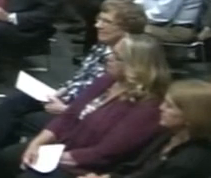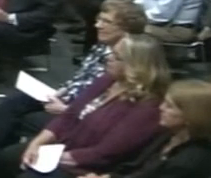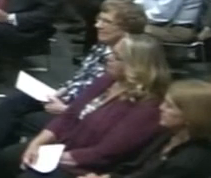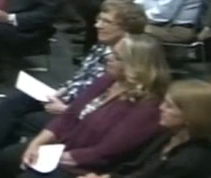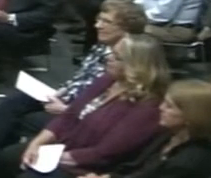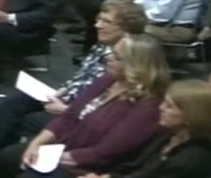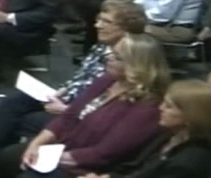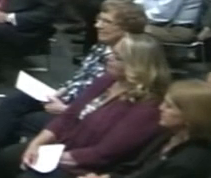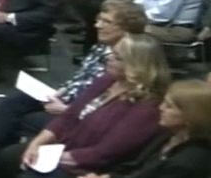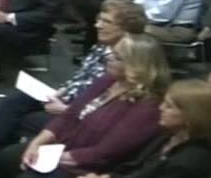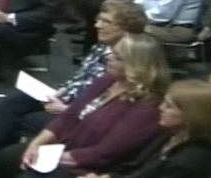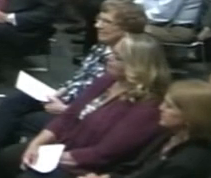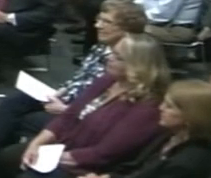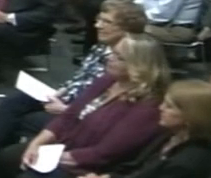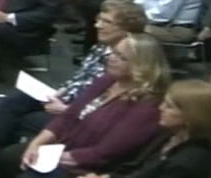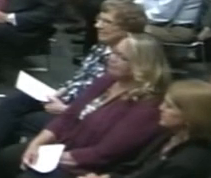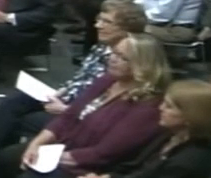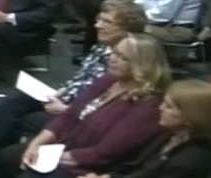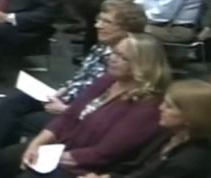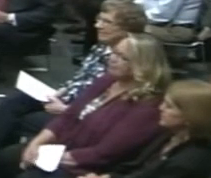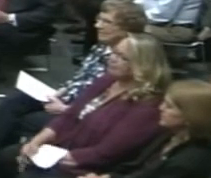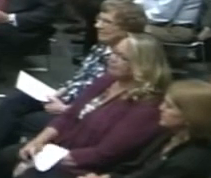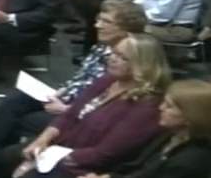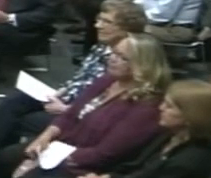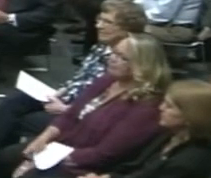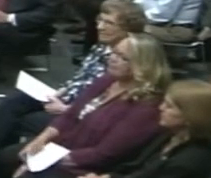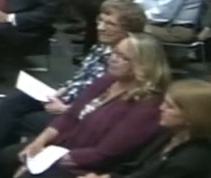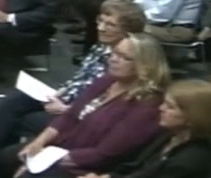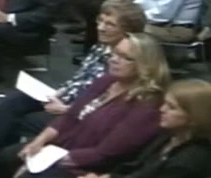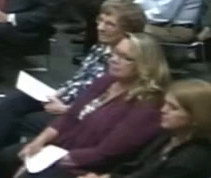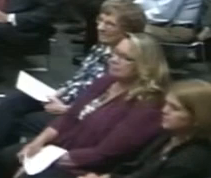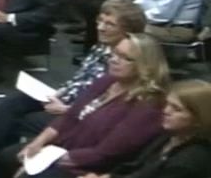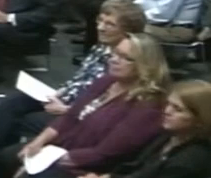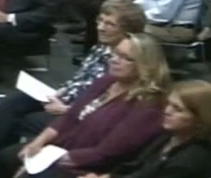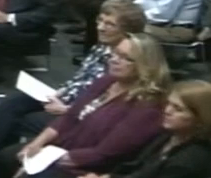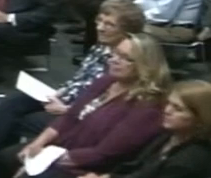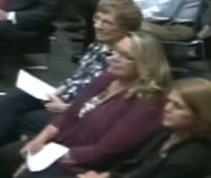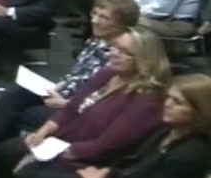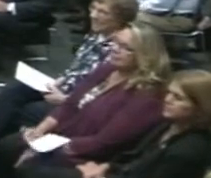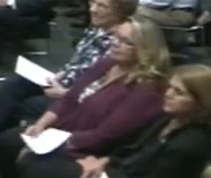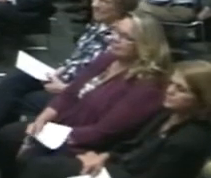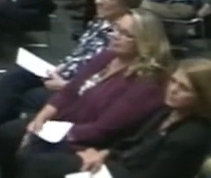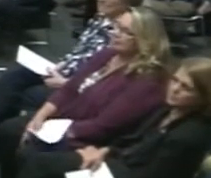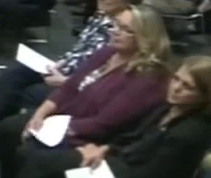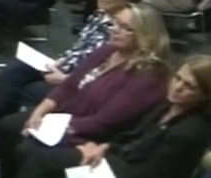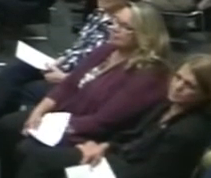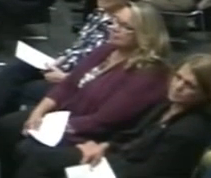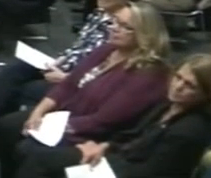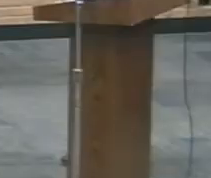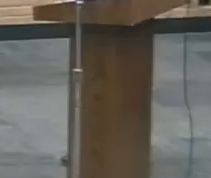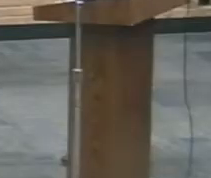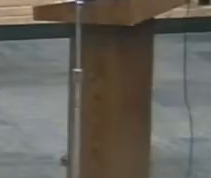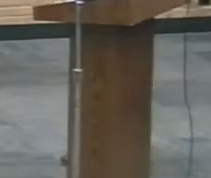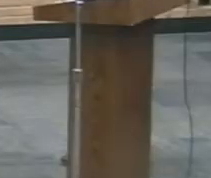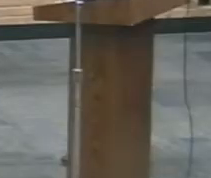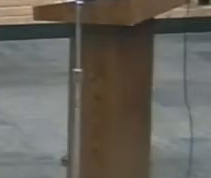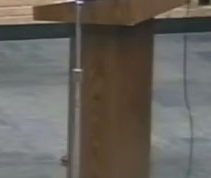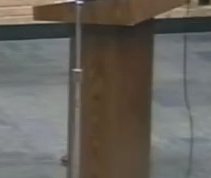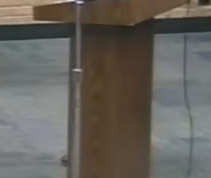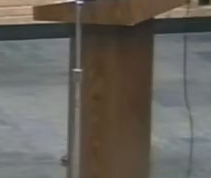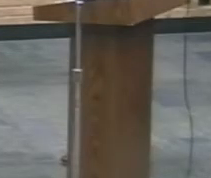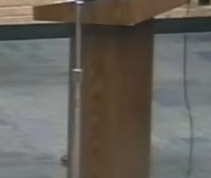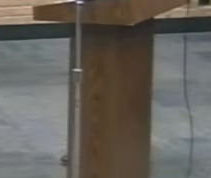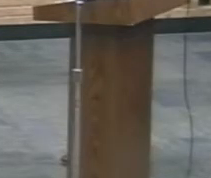Novros is with us. And I also want to let you know, Chief, that I heard from former council member Ray